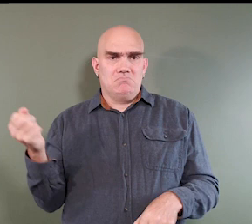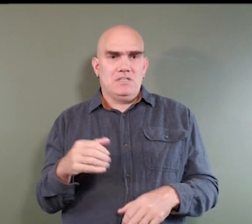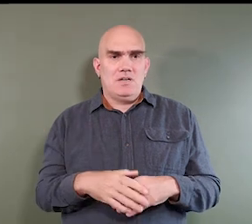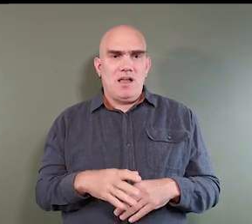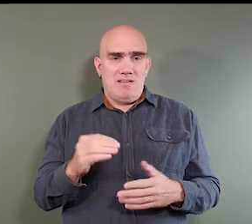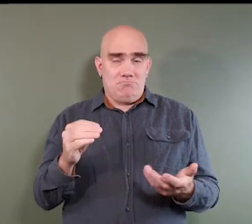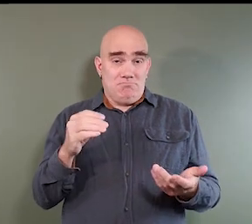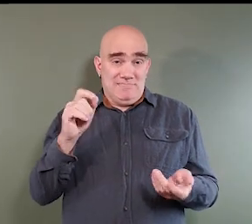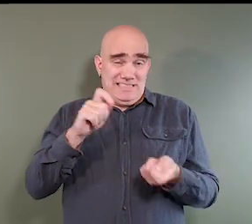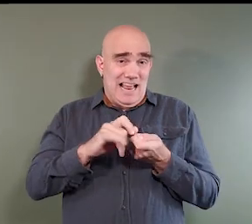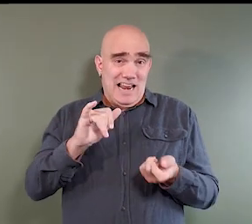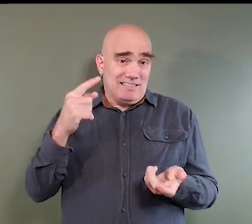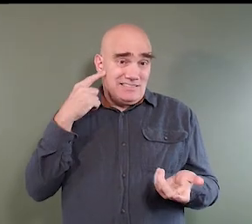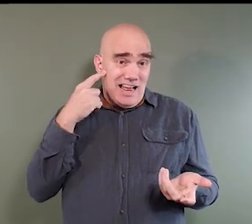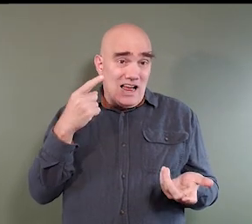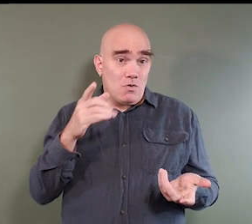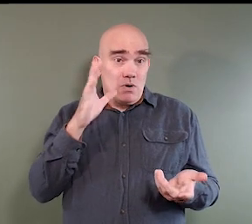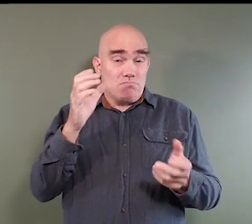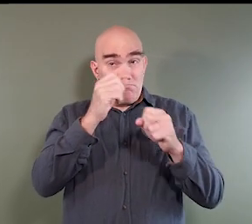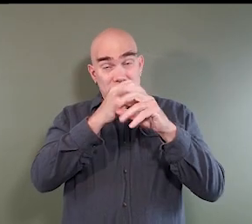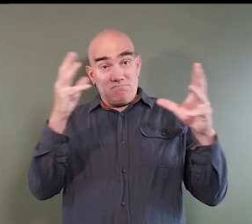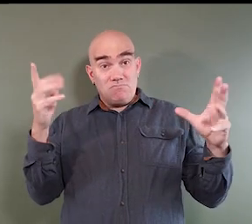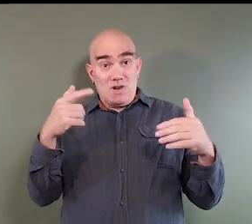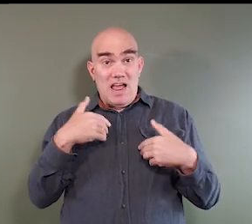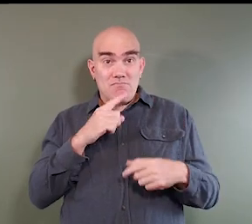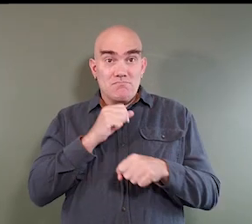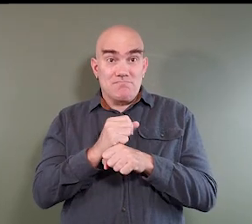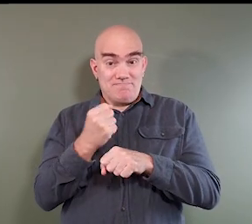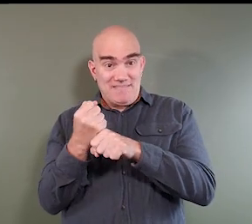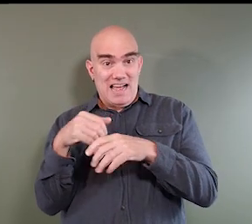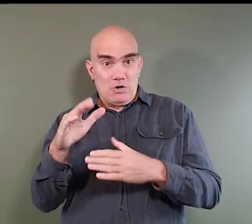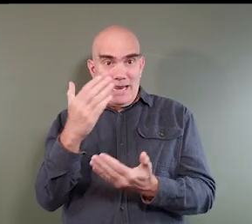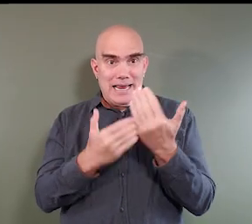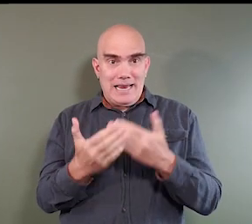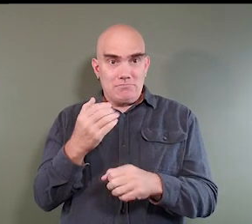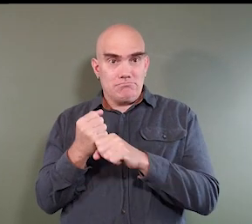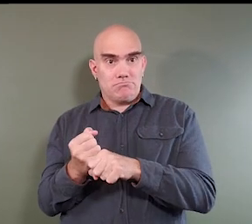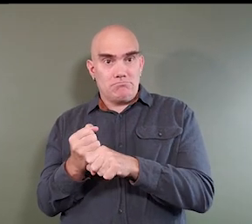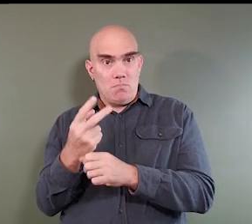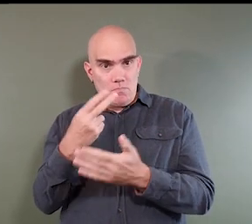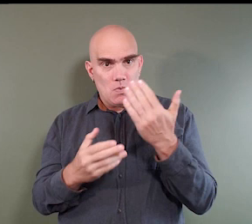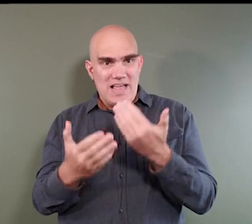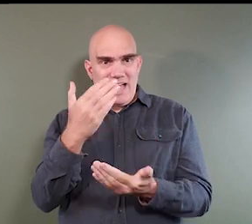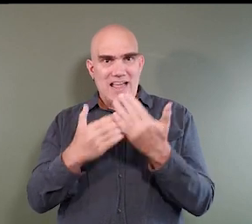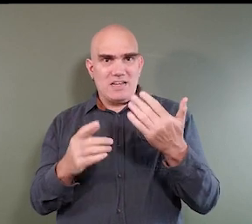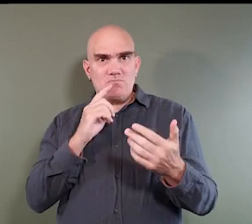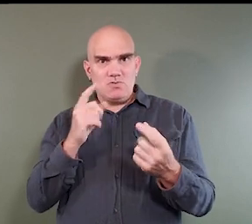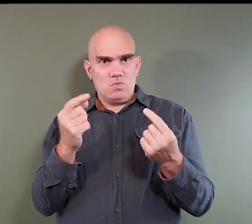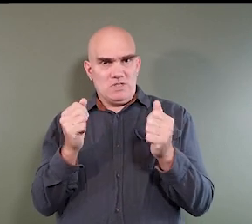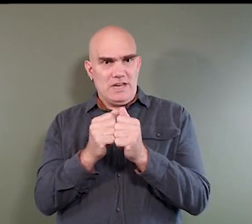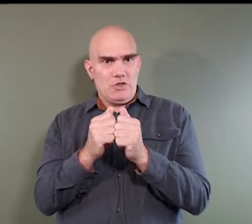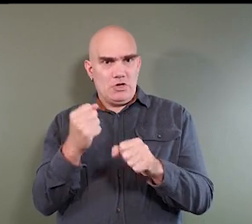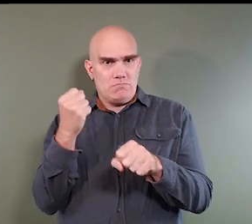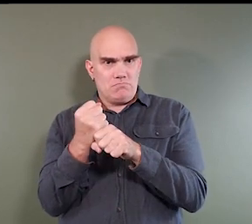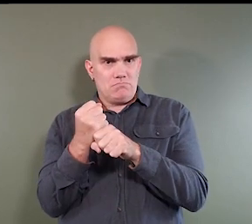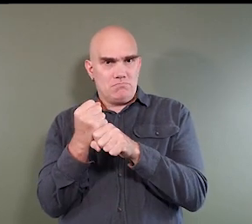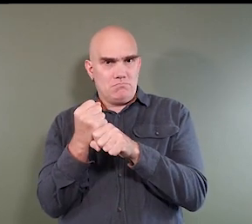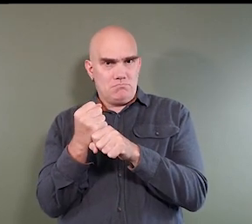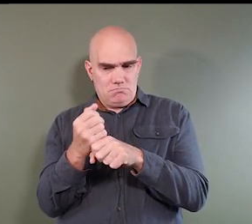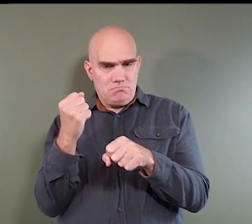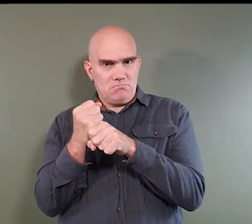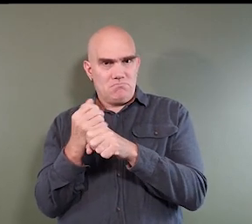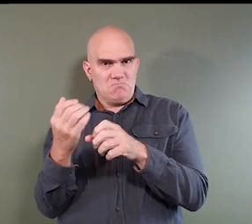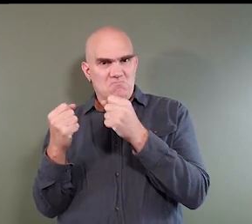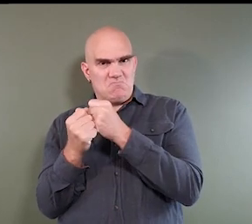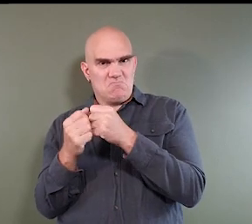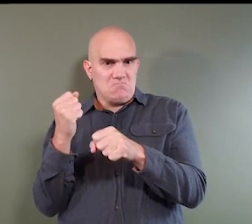Just like it sounds, you're gonna imagine and pretend like you have a bat in your hand. Both of your hands are gonna be together, and you're gonna swing all the